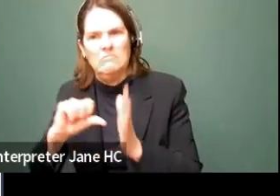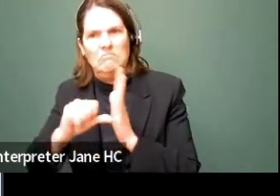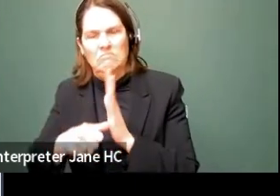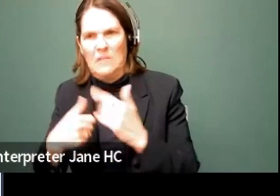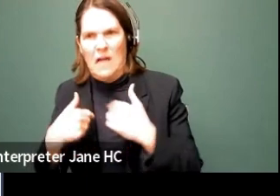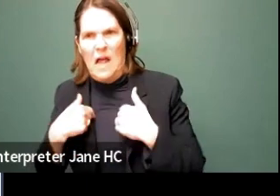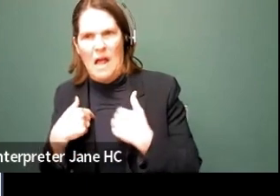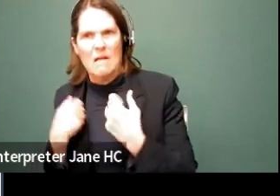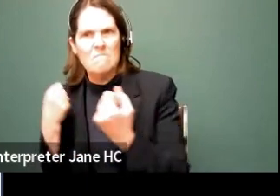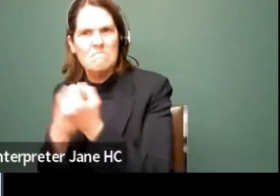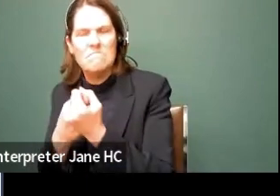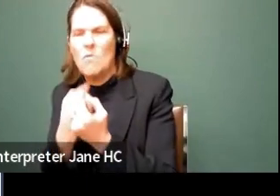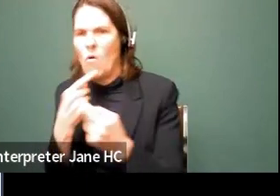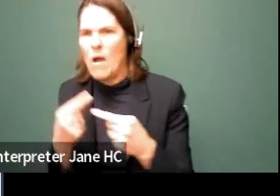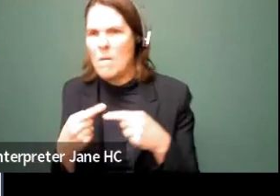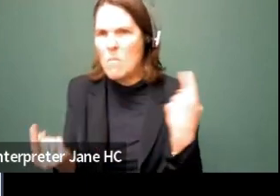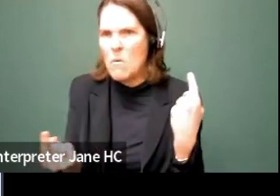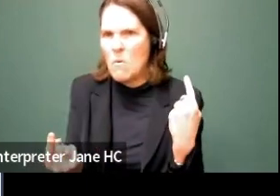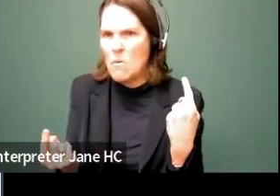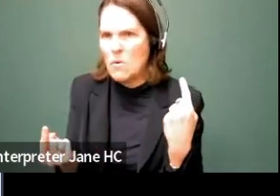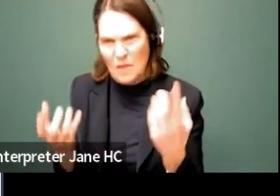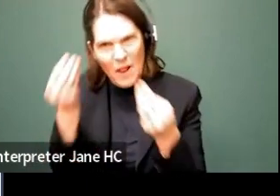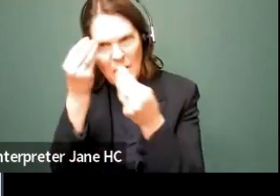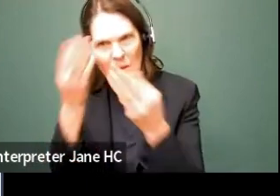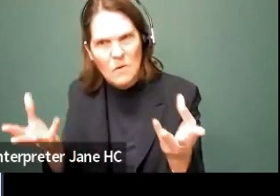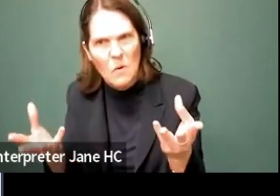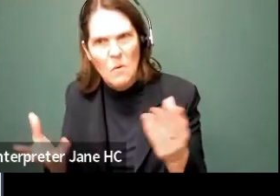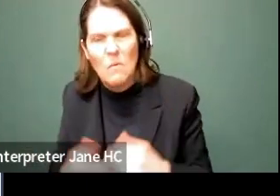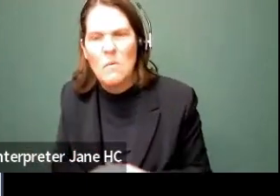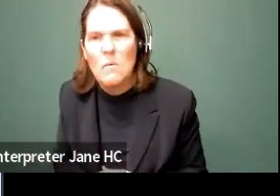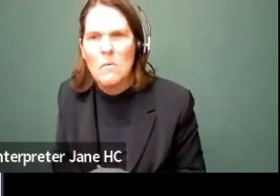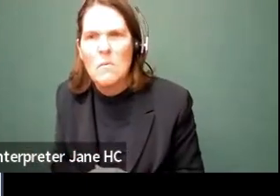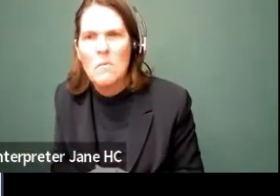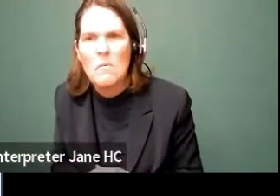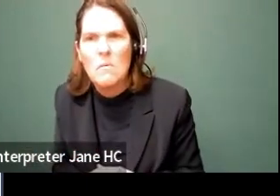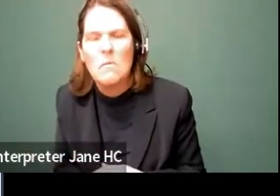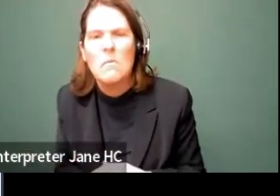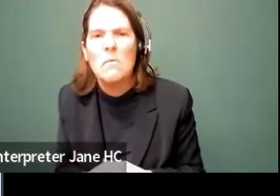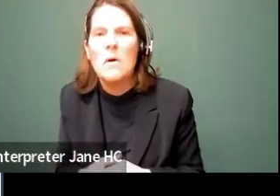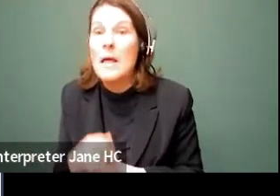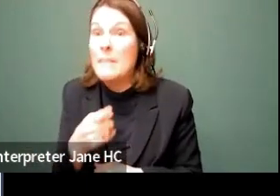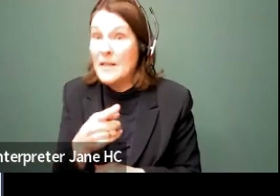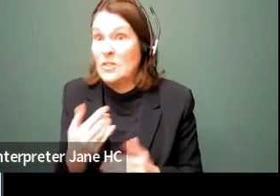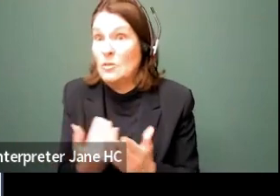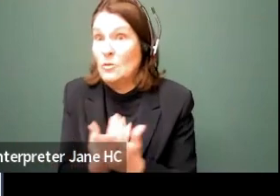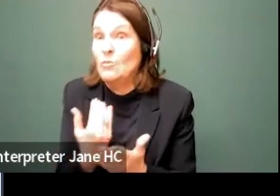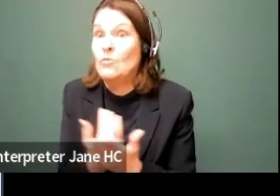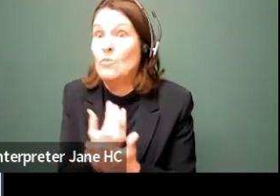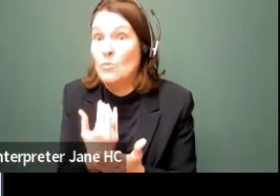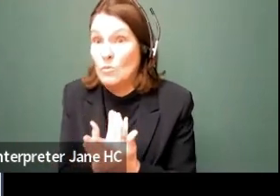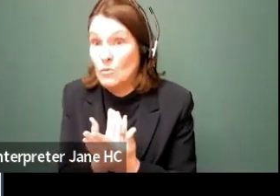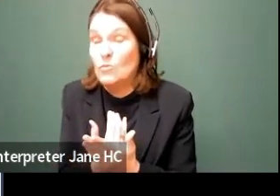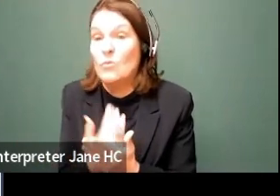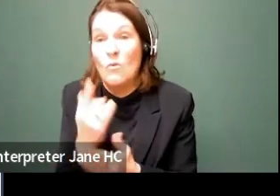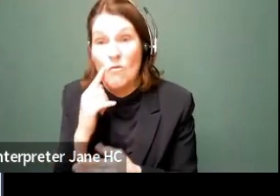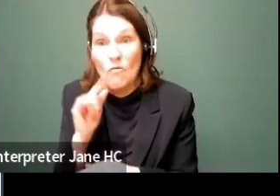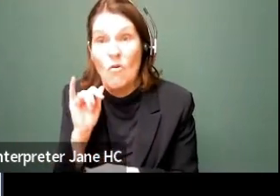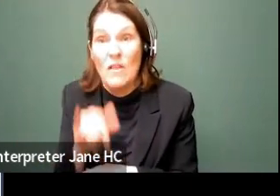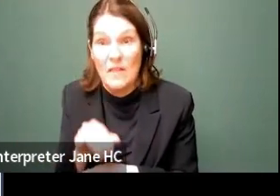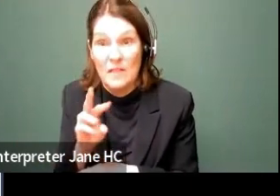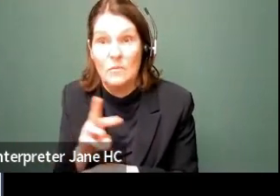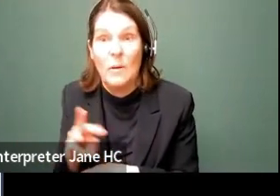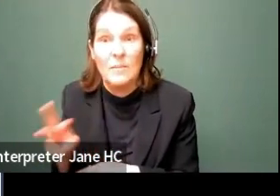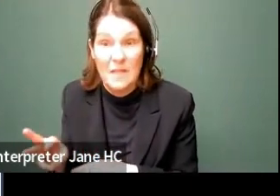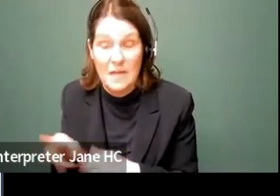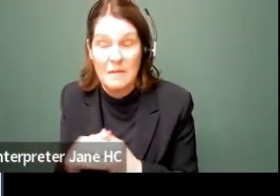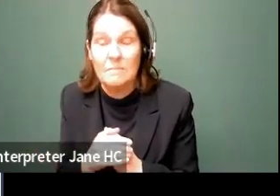if you're in favor of it or opposed to it. This is a relatively new feature to the general court website,